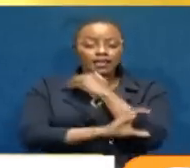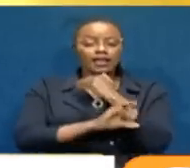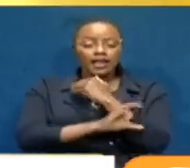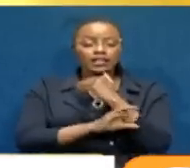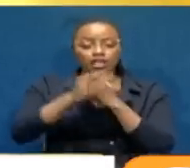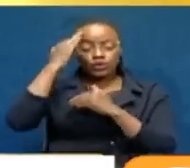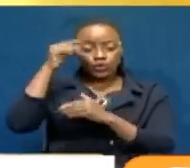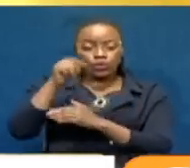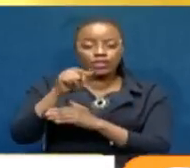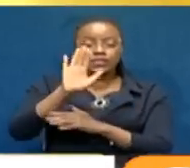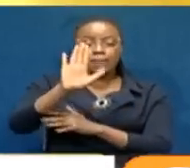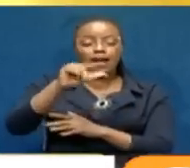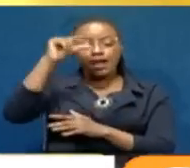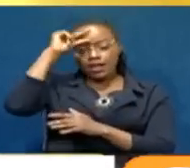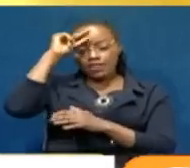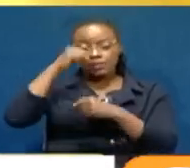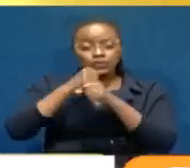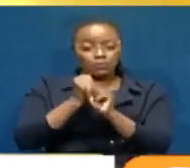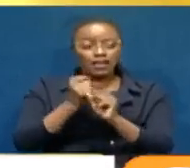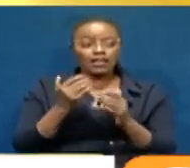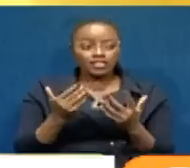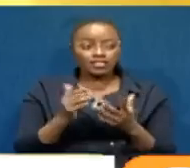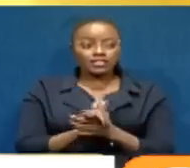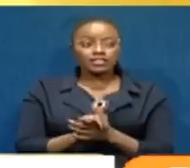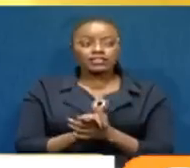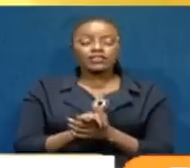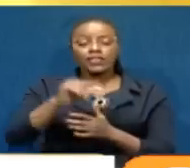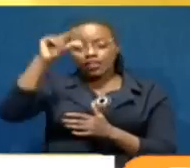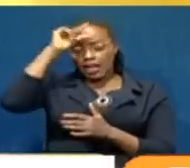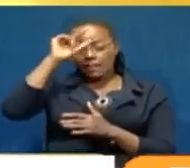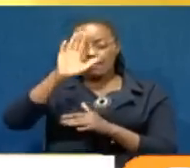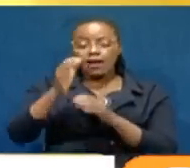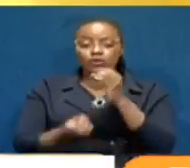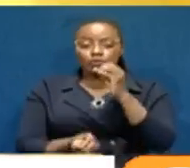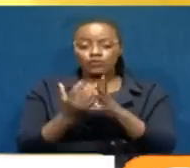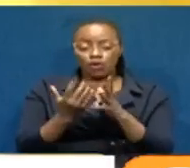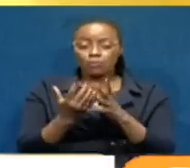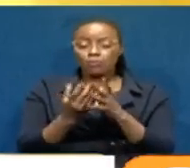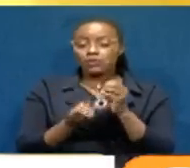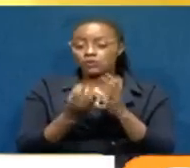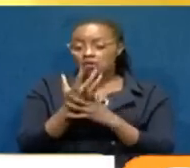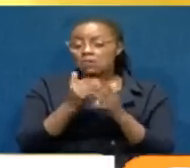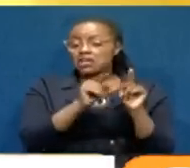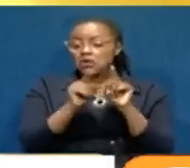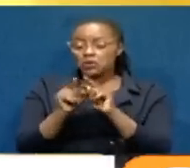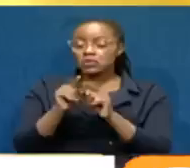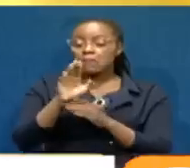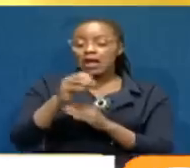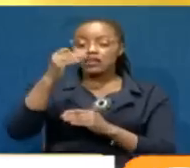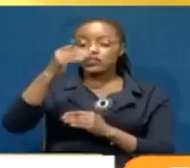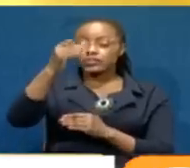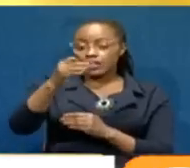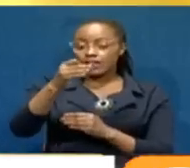know that this is their government to make, this is their government to form, and that it is their